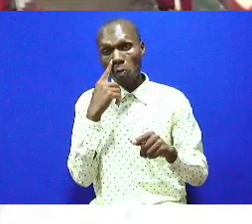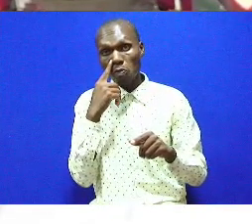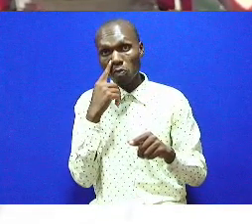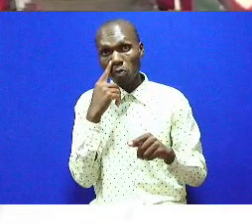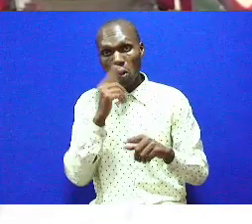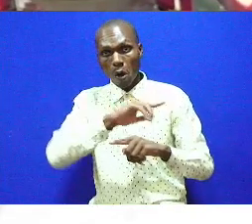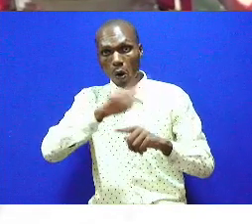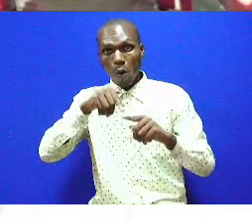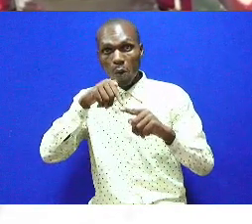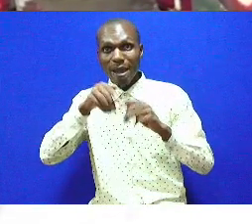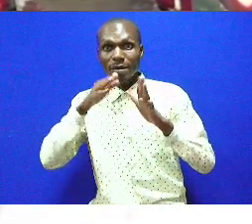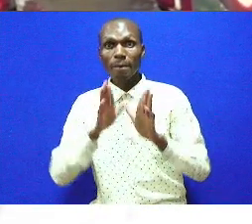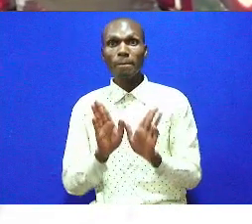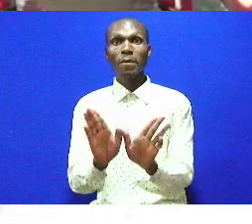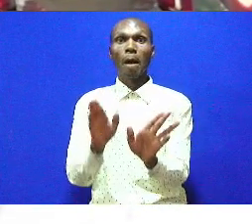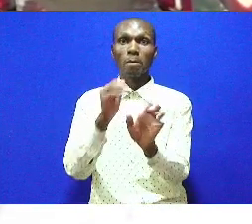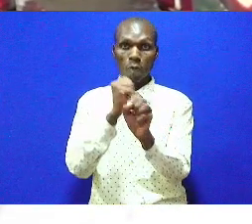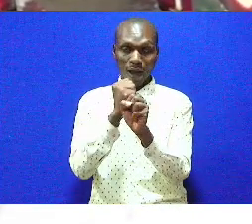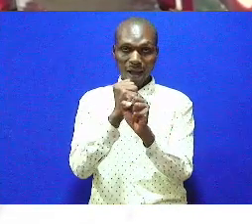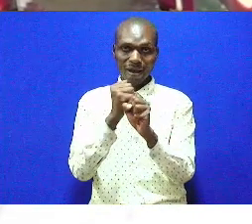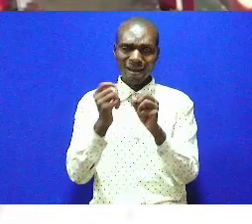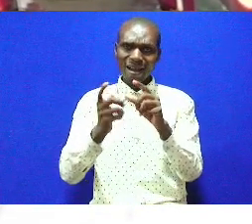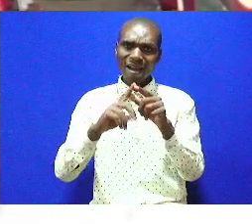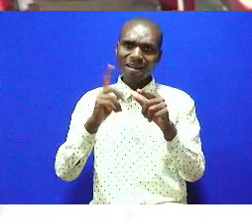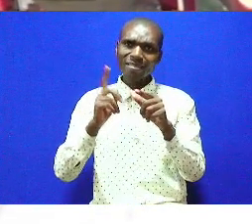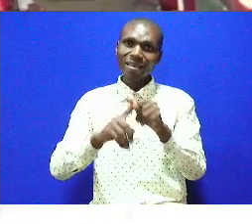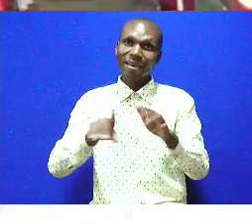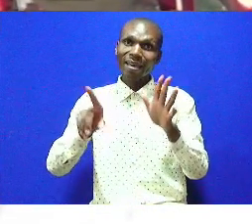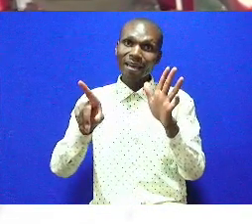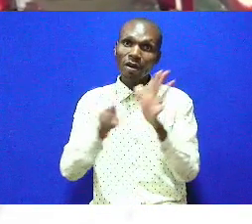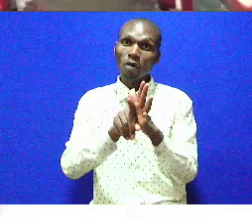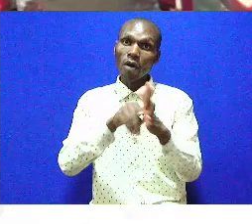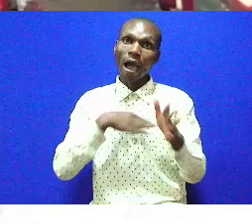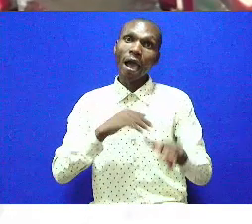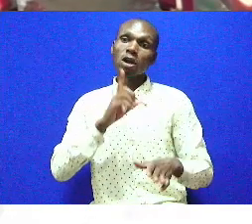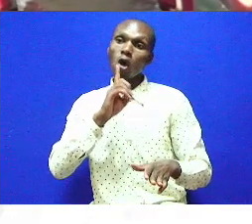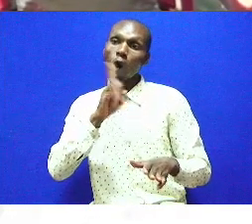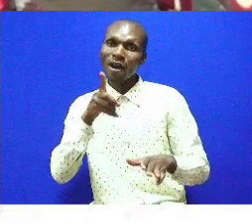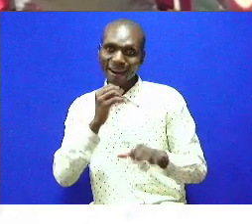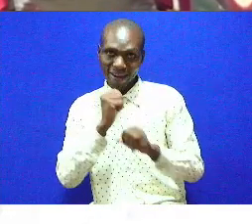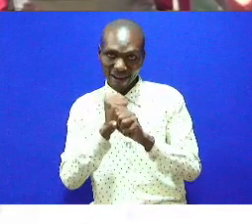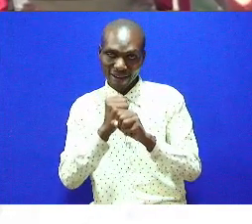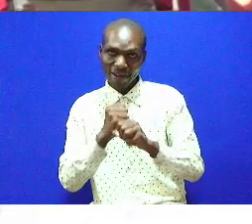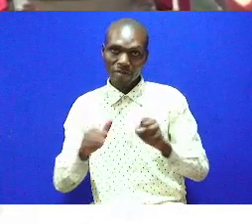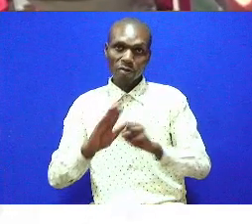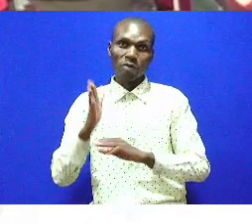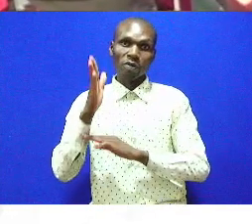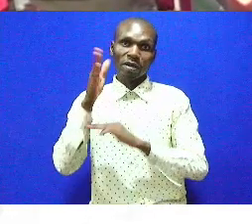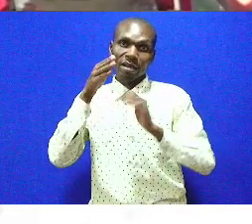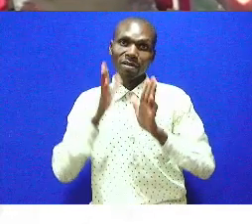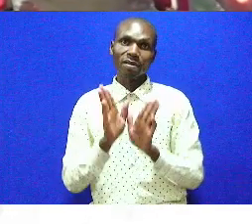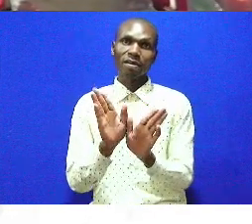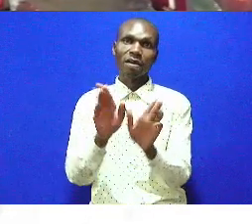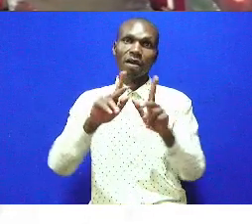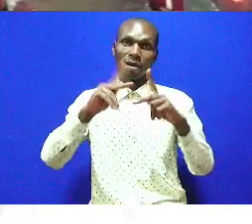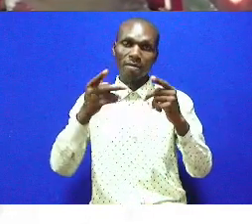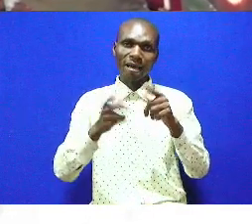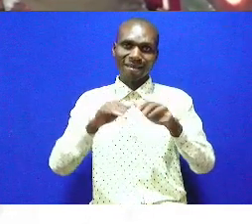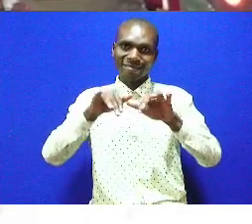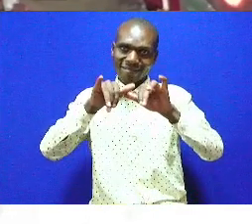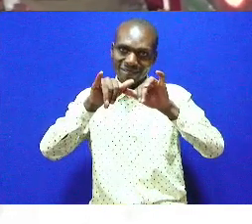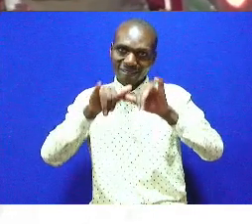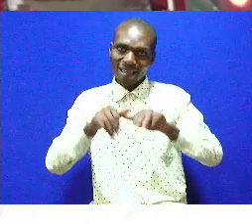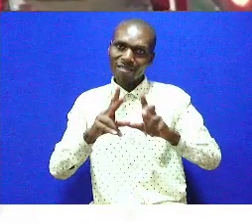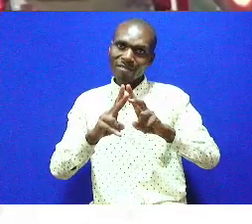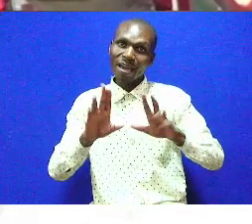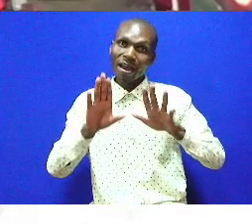When you are in a public place, then law and order must prevail. Security in public places remains the